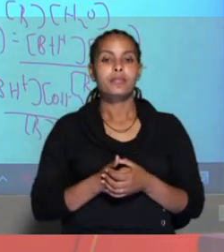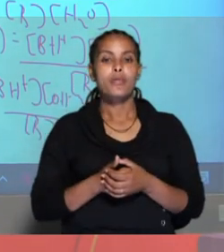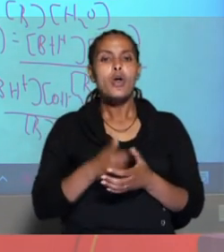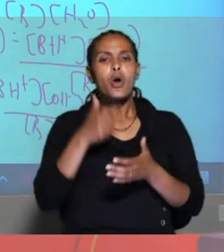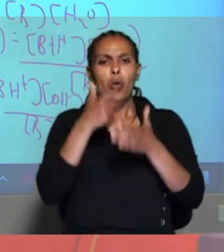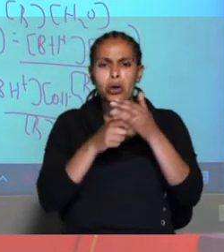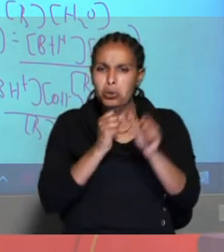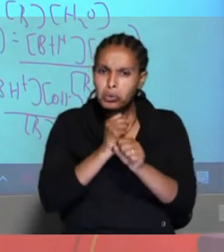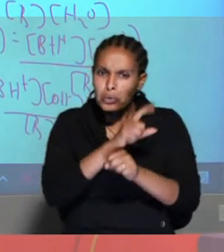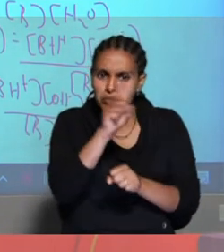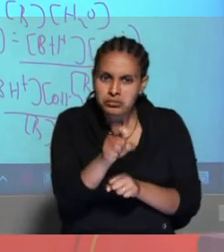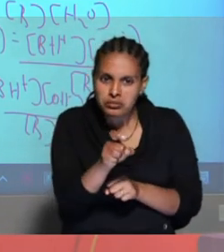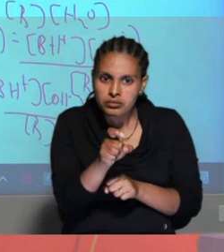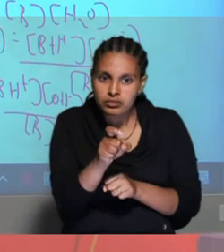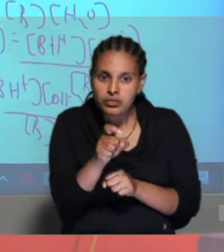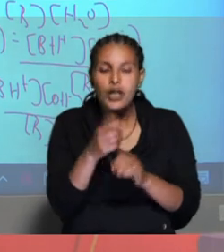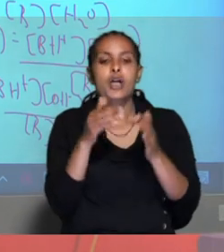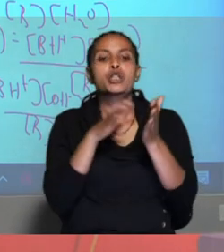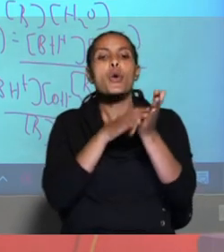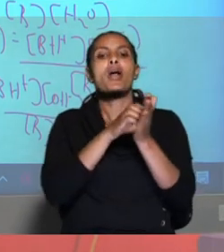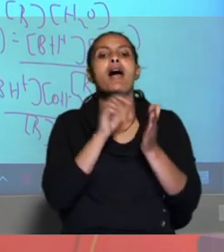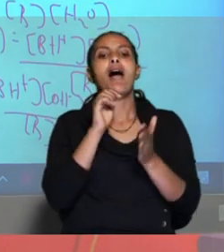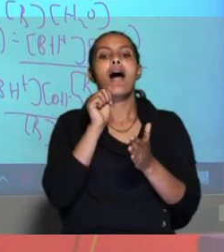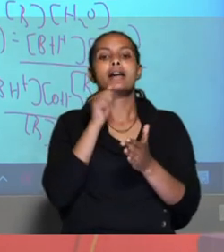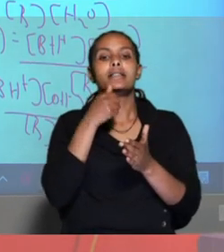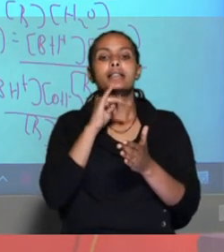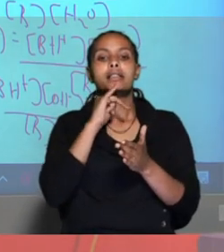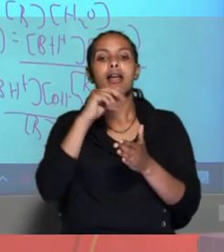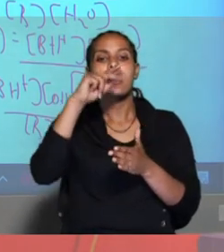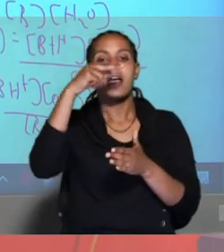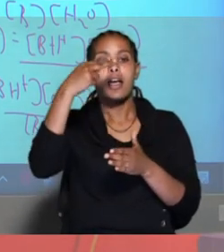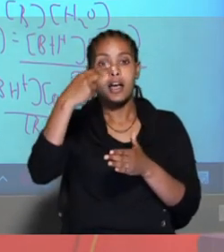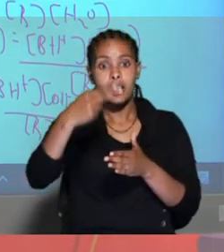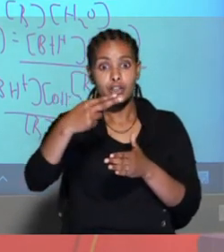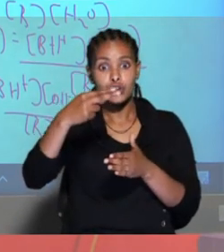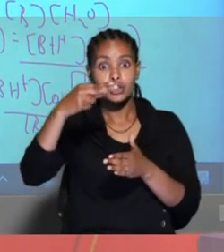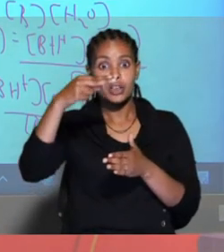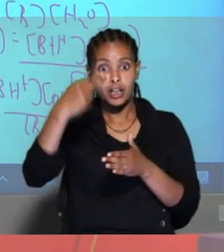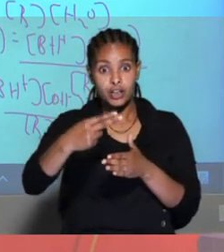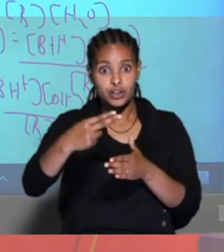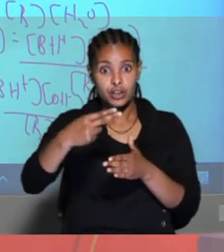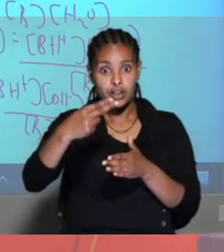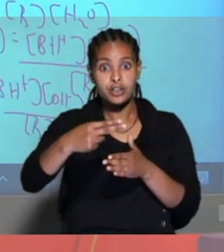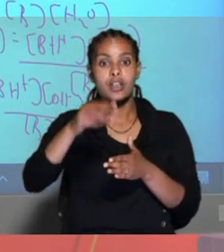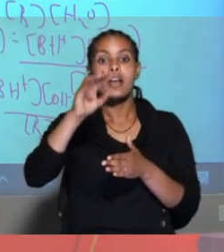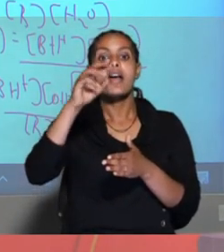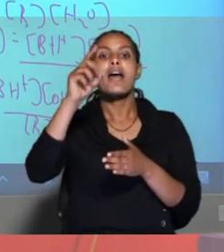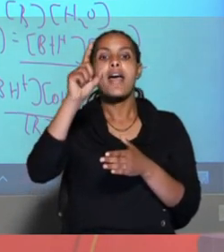What do you do? The weak acid is HX. The weak acid